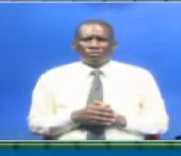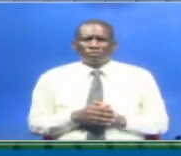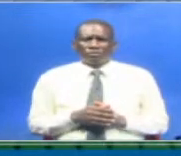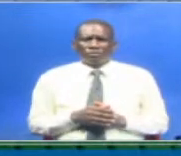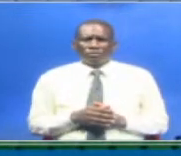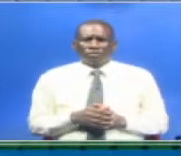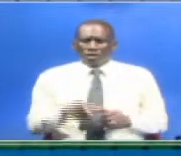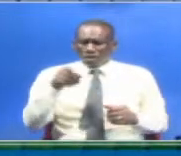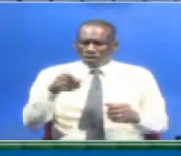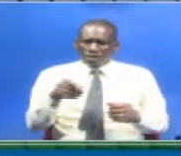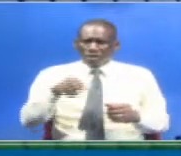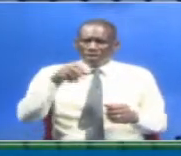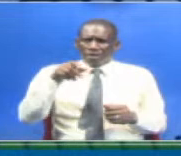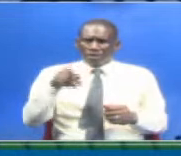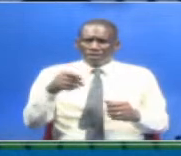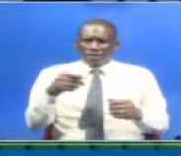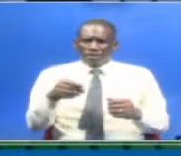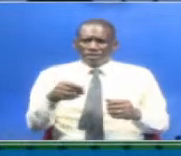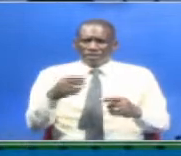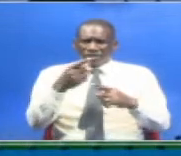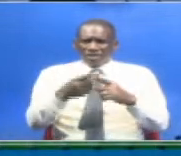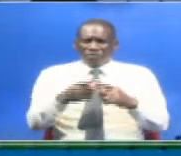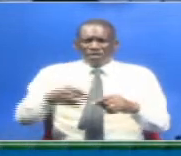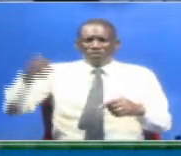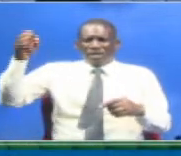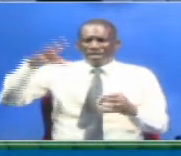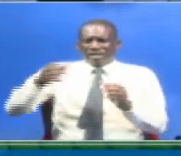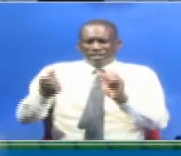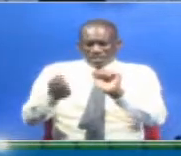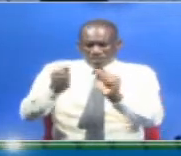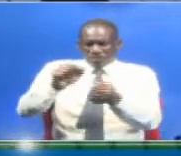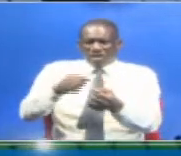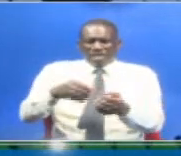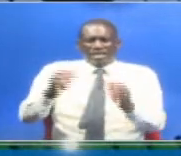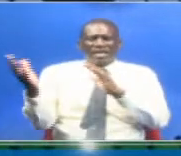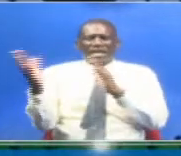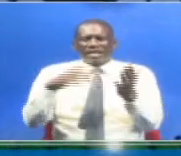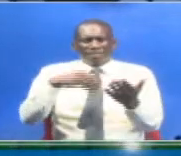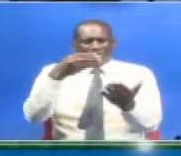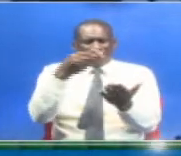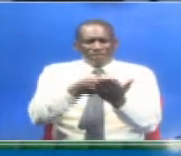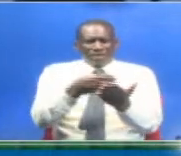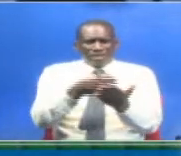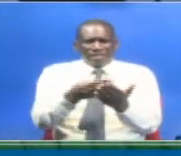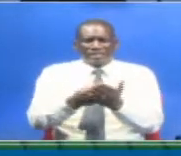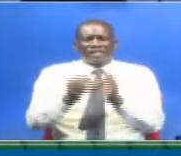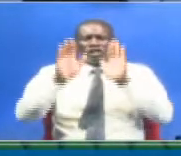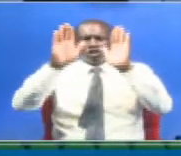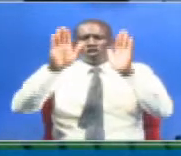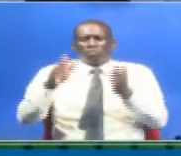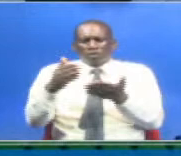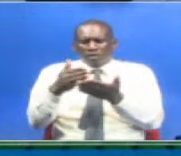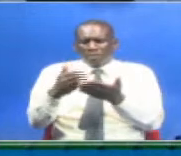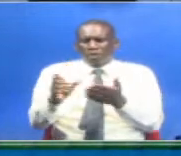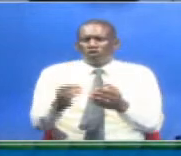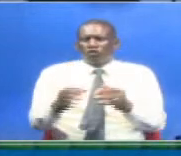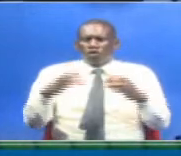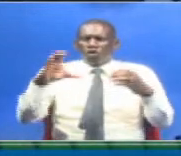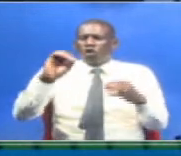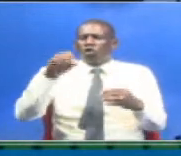VCMs, which span both the energy transition and climate finance, are an important part of the COP28 action agenda.